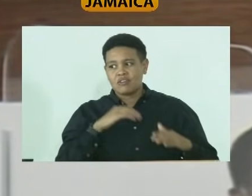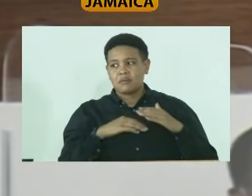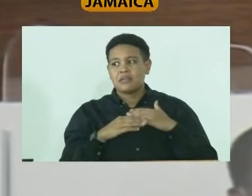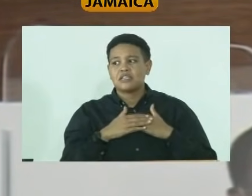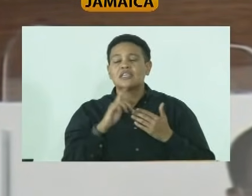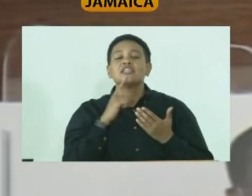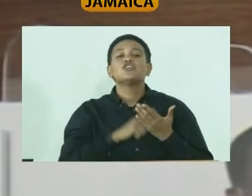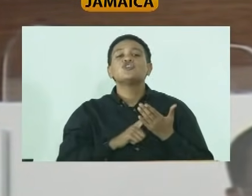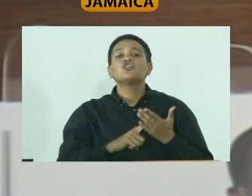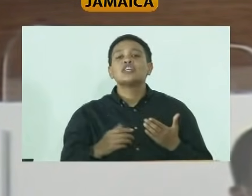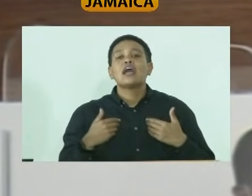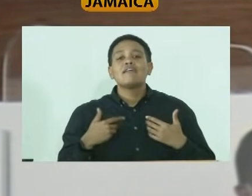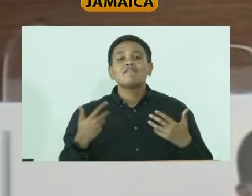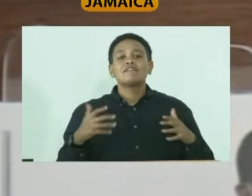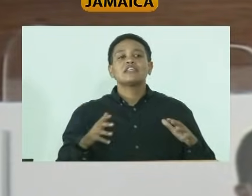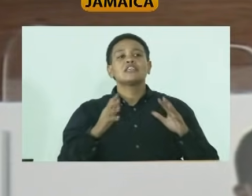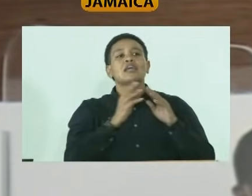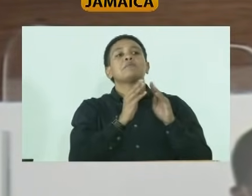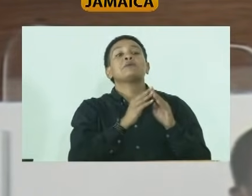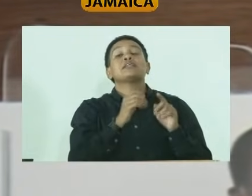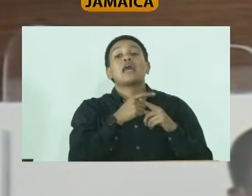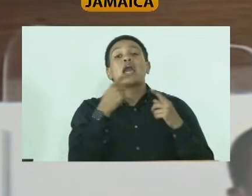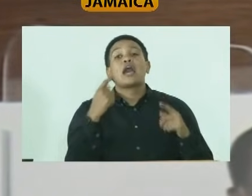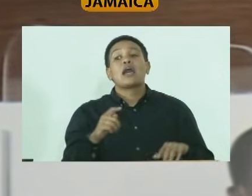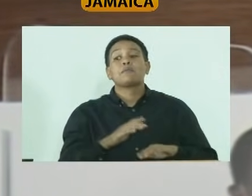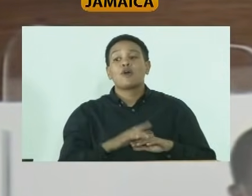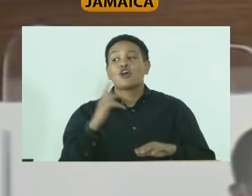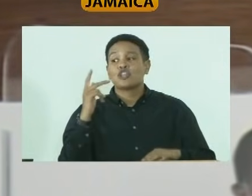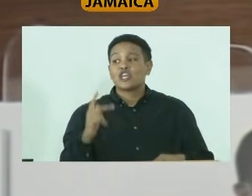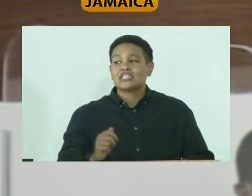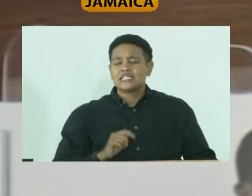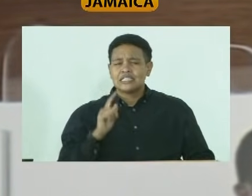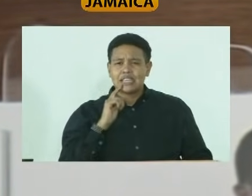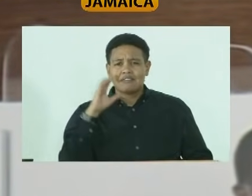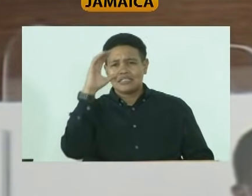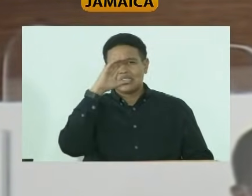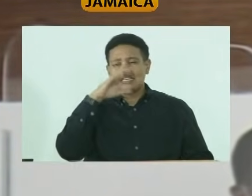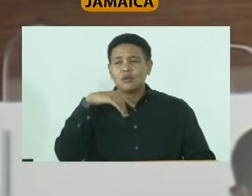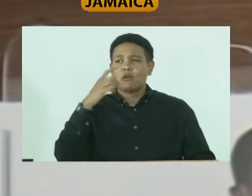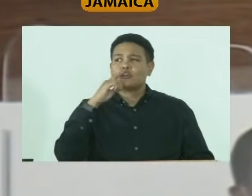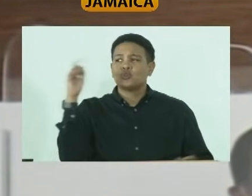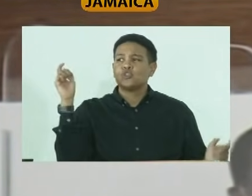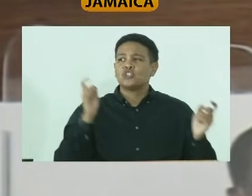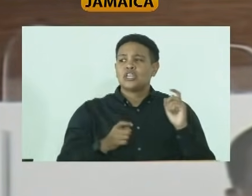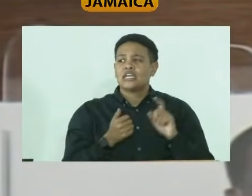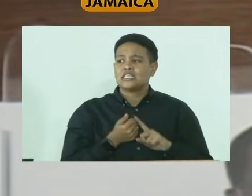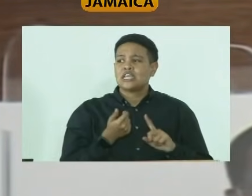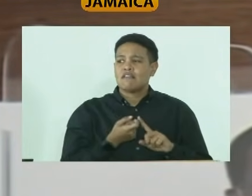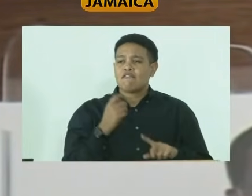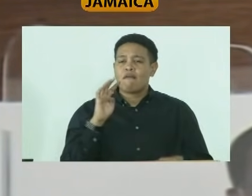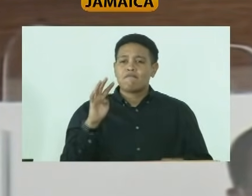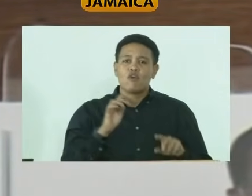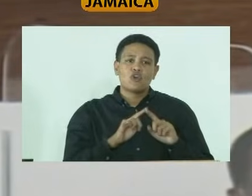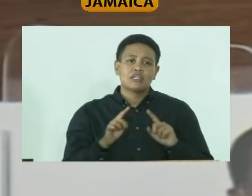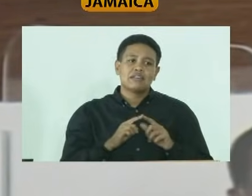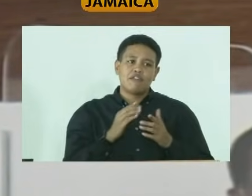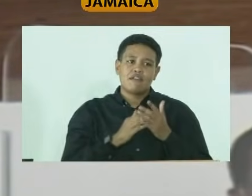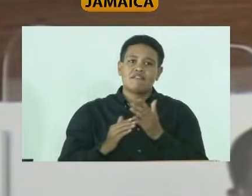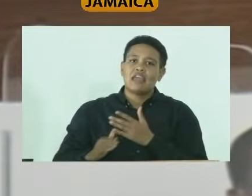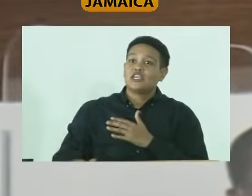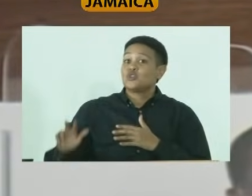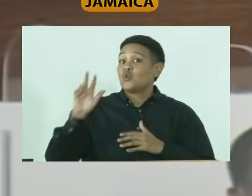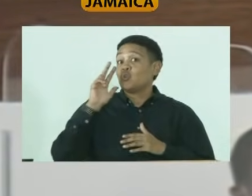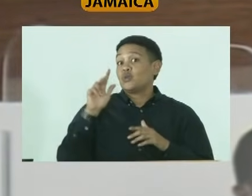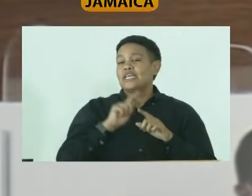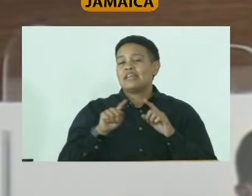discussion I had and a meeting I'm to have on Thursday, I'm seeking to change from 4 phases to 3 phases